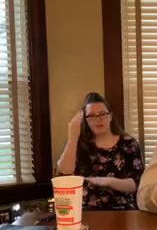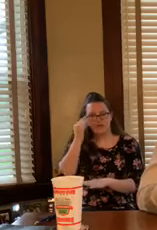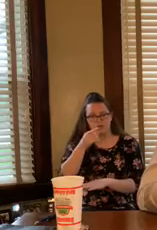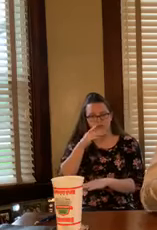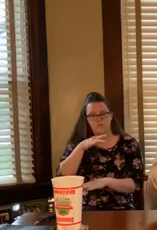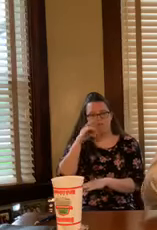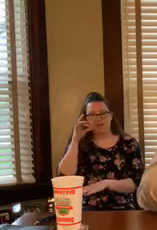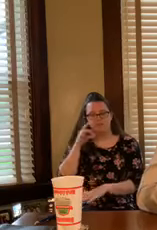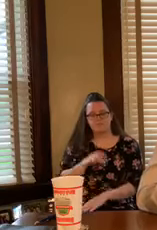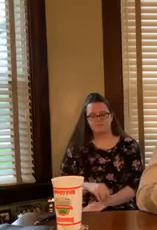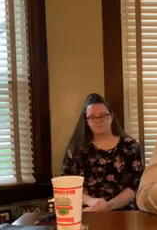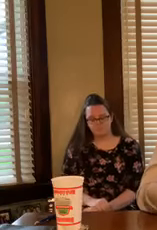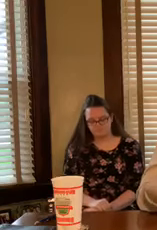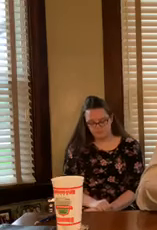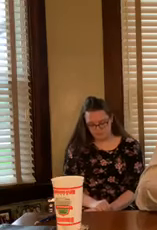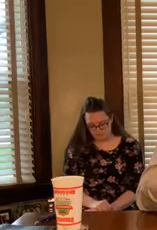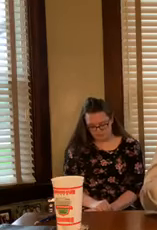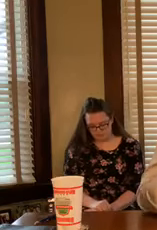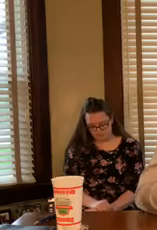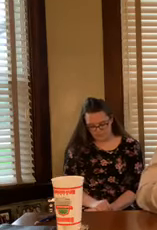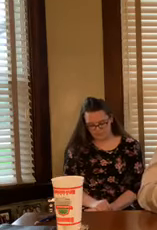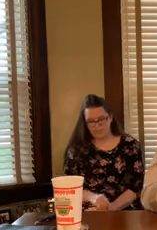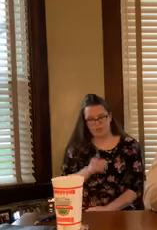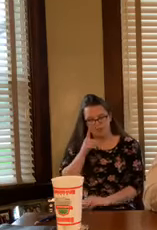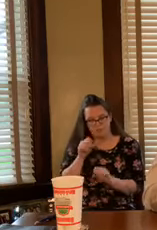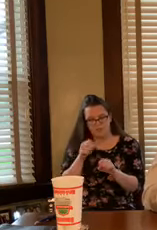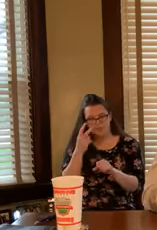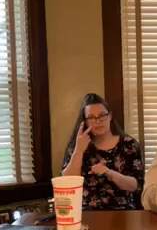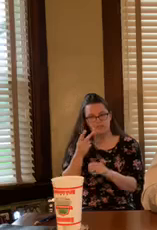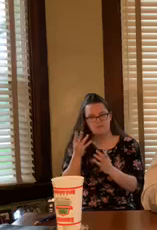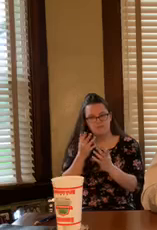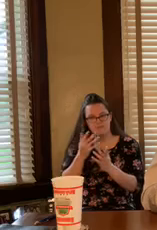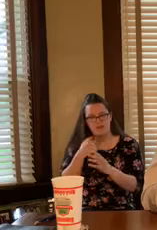it would pop up and you could see what I'm going to tell you.